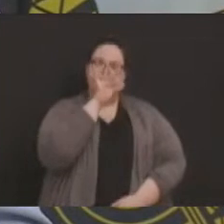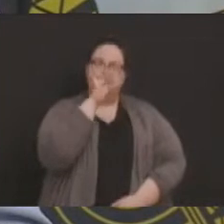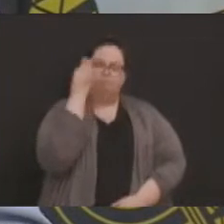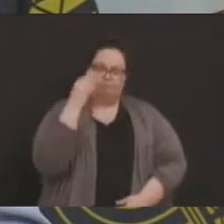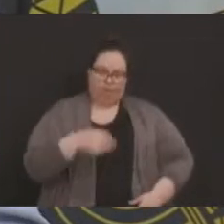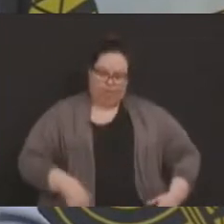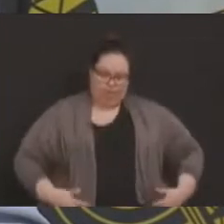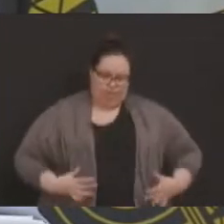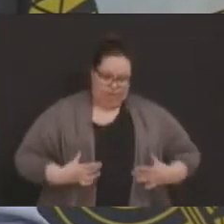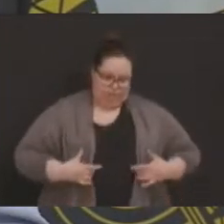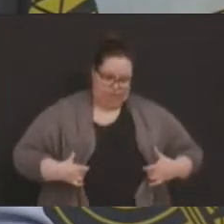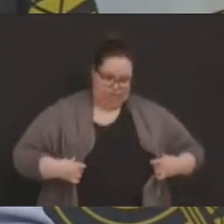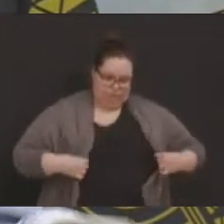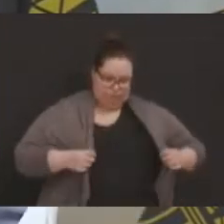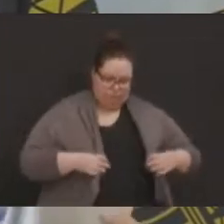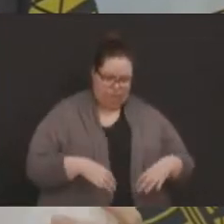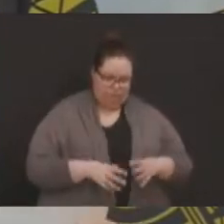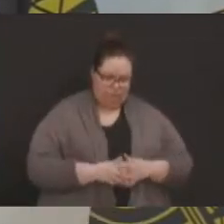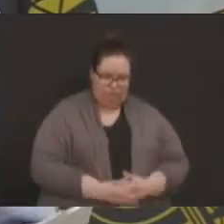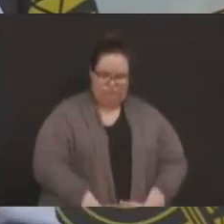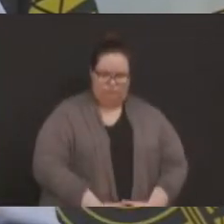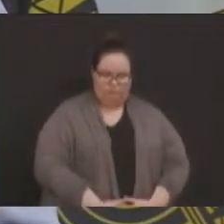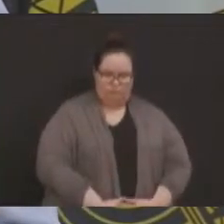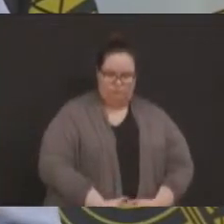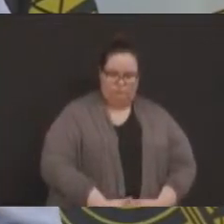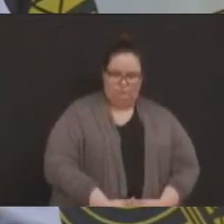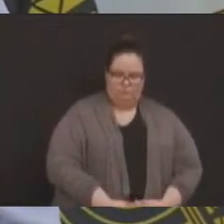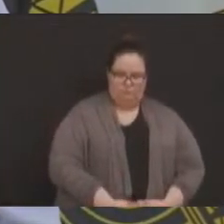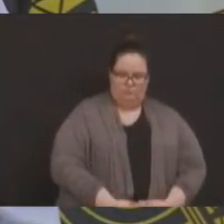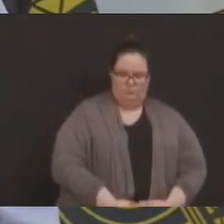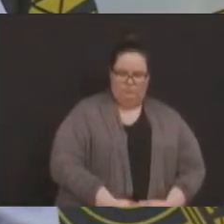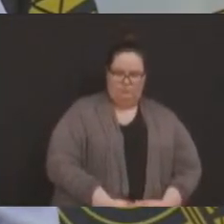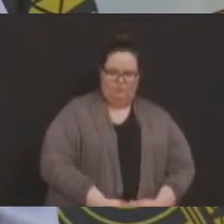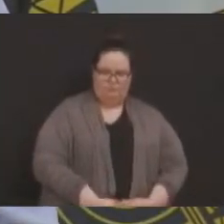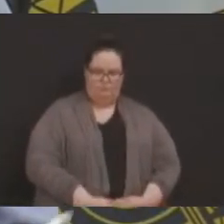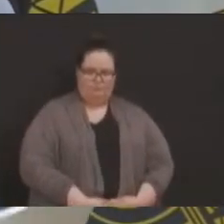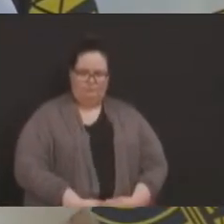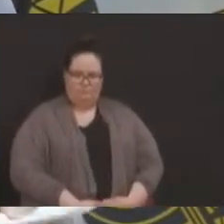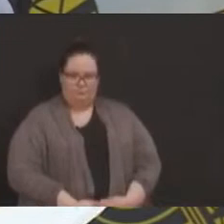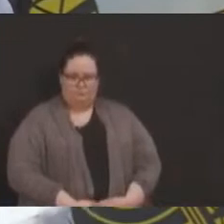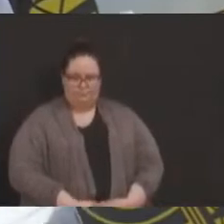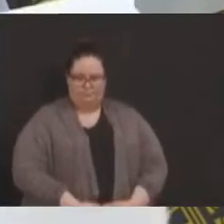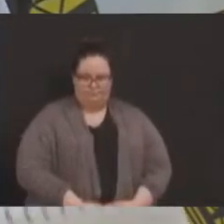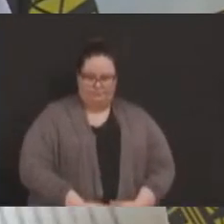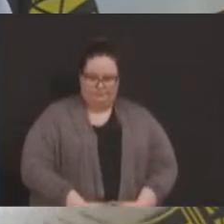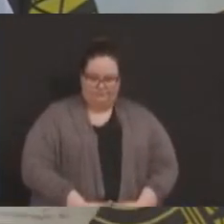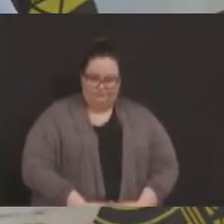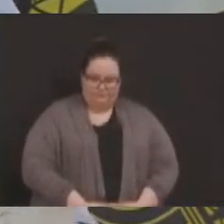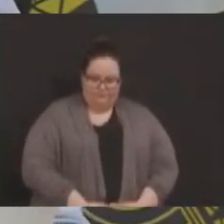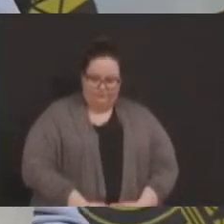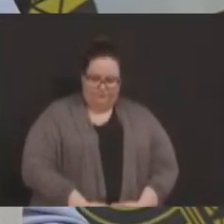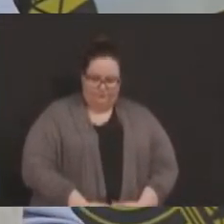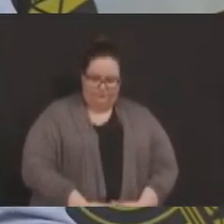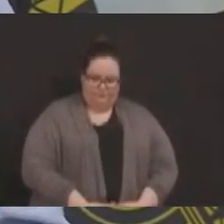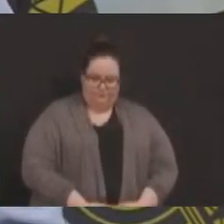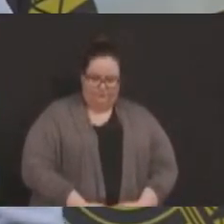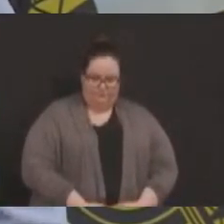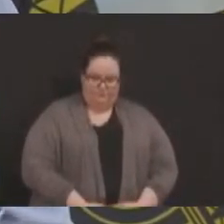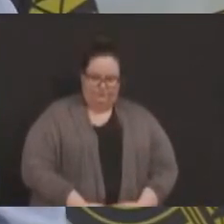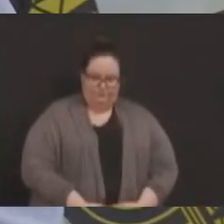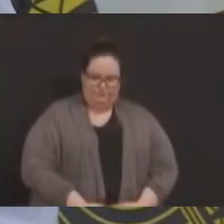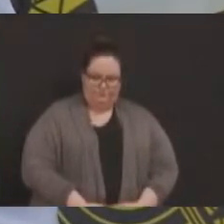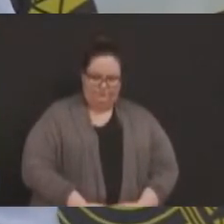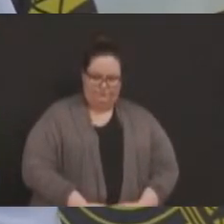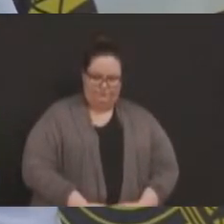zone 1 à la phase orange, comme les zones 2 et 3? Alors, la réponse que j'avais donnée en anglais,